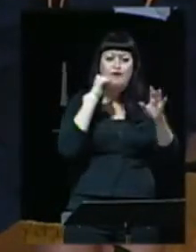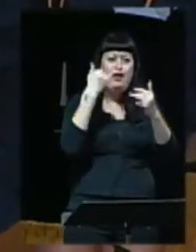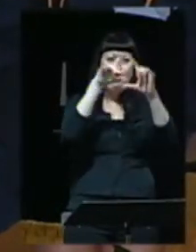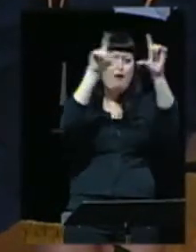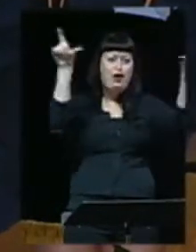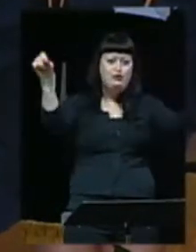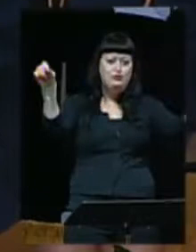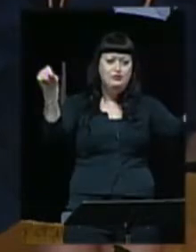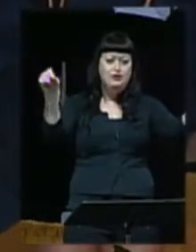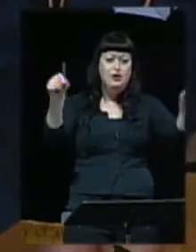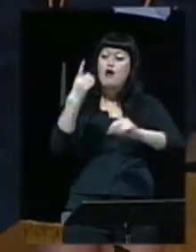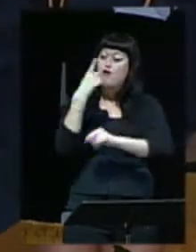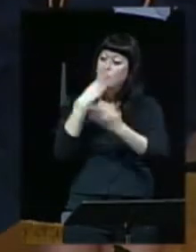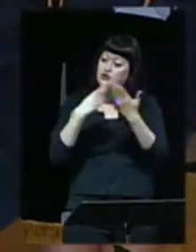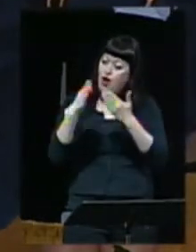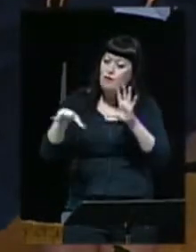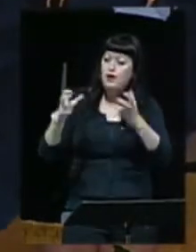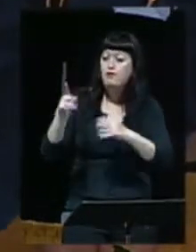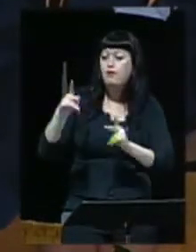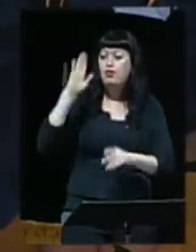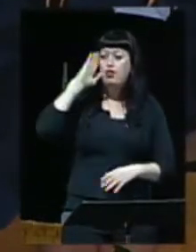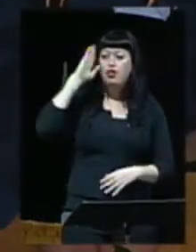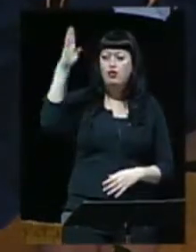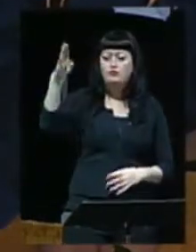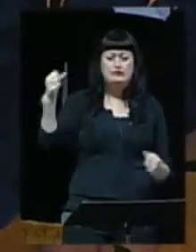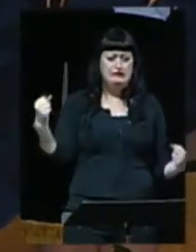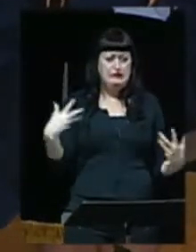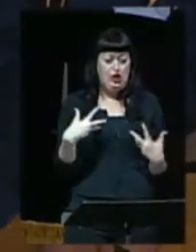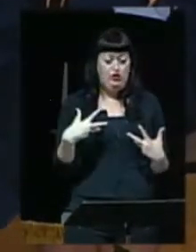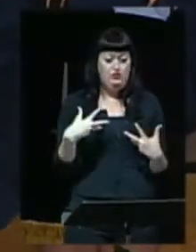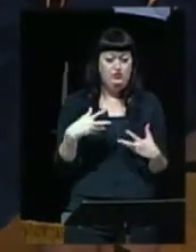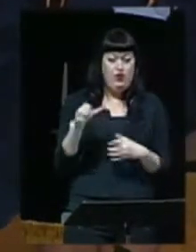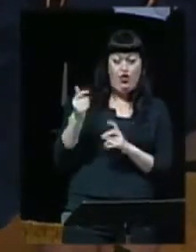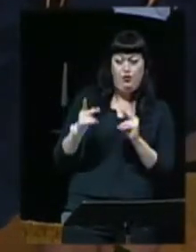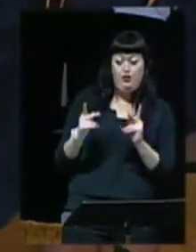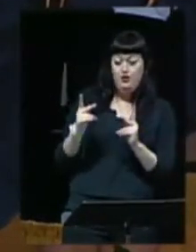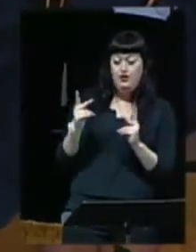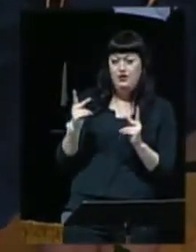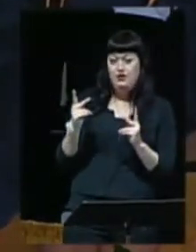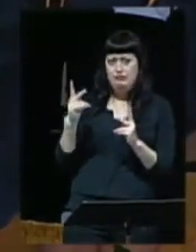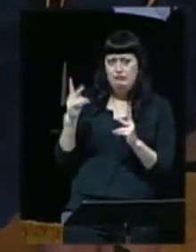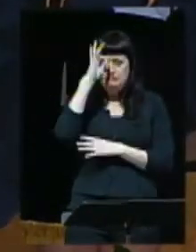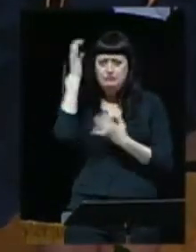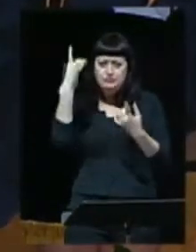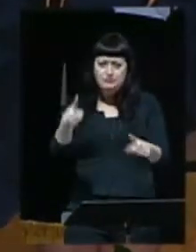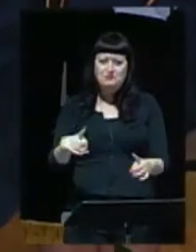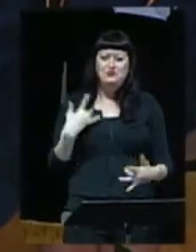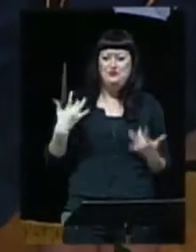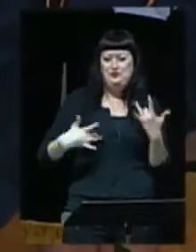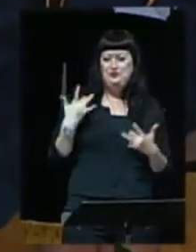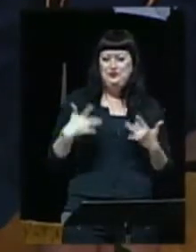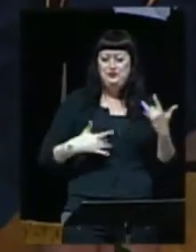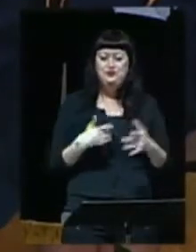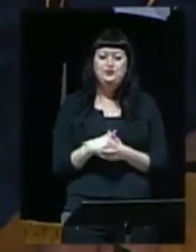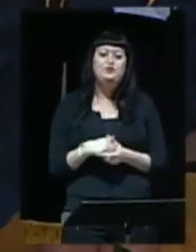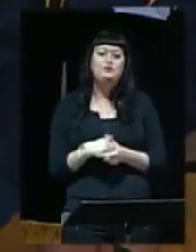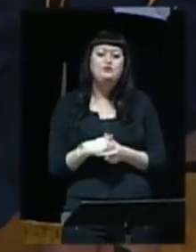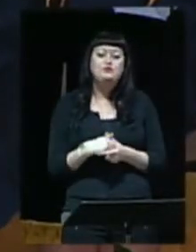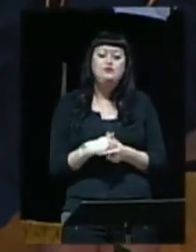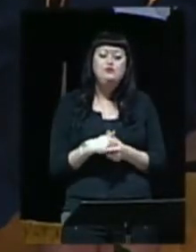the future is scary. For others, the unknown is a cause for excitement. There's a practicality in looking to the